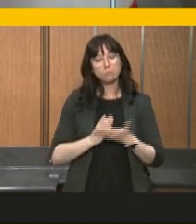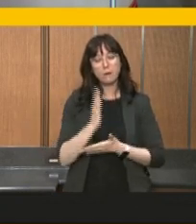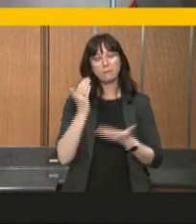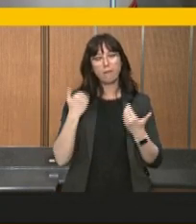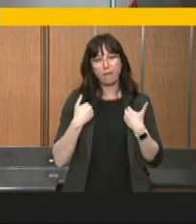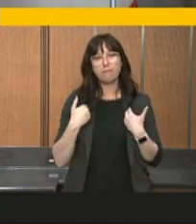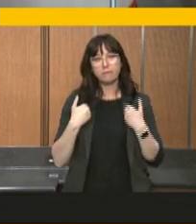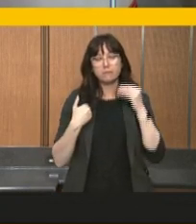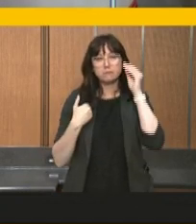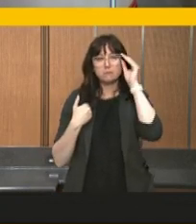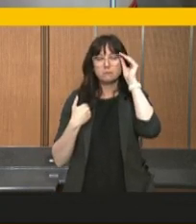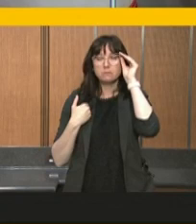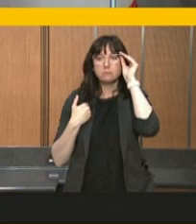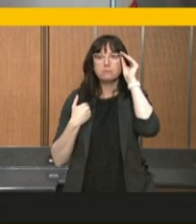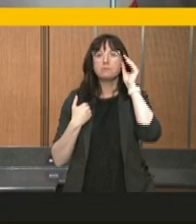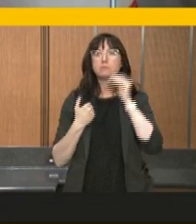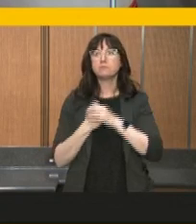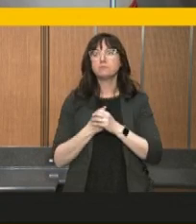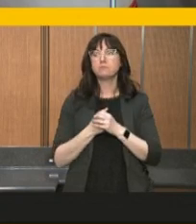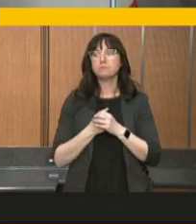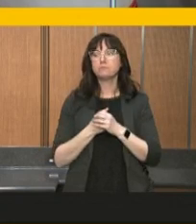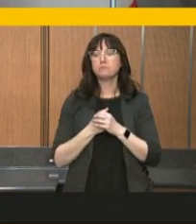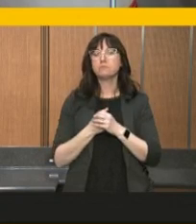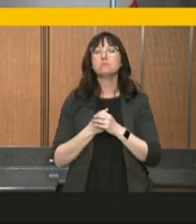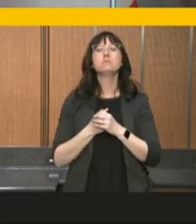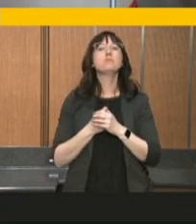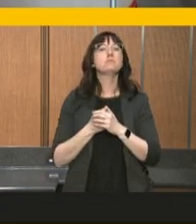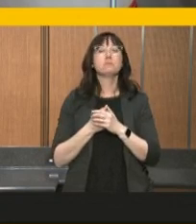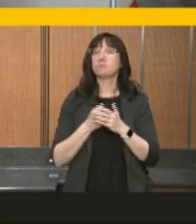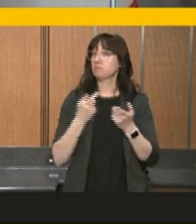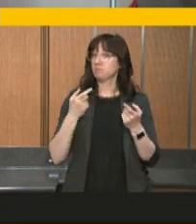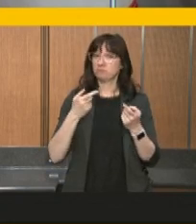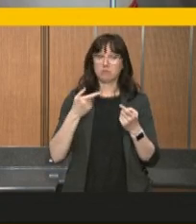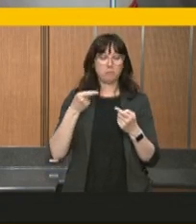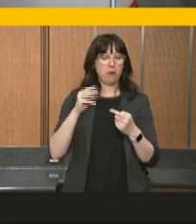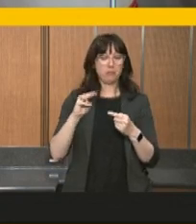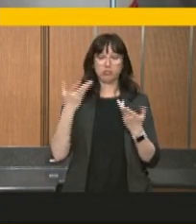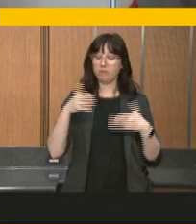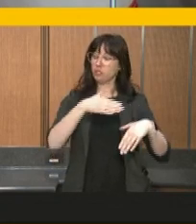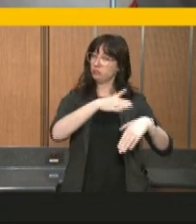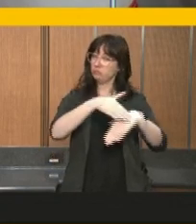all Canadians have been told by the Prime Minister